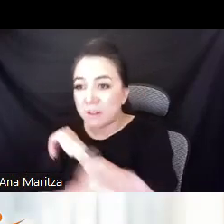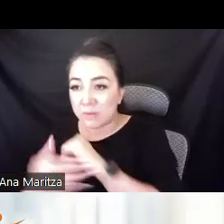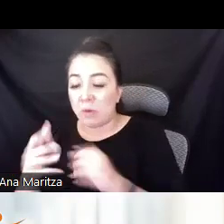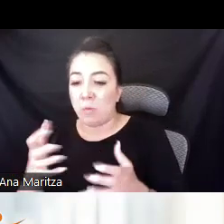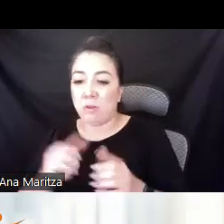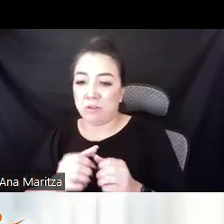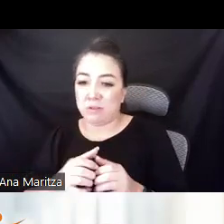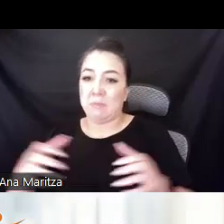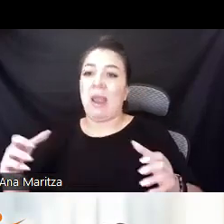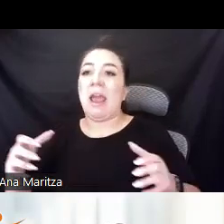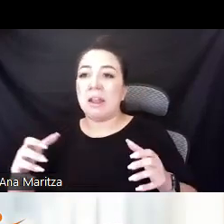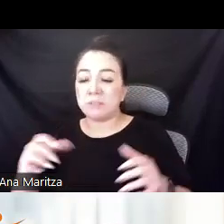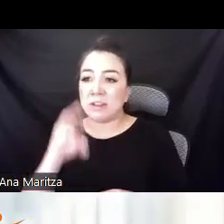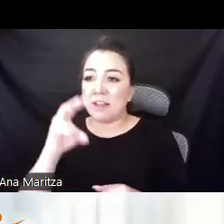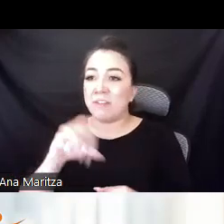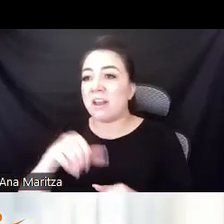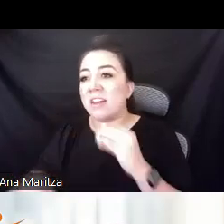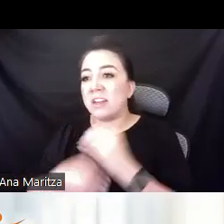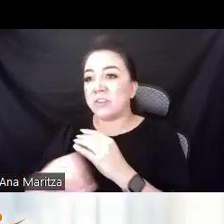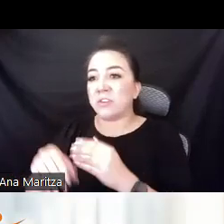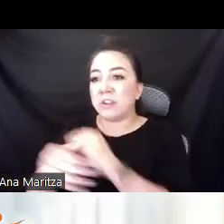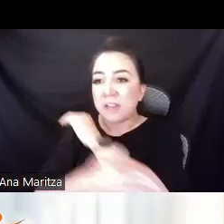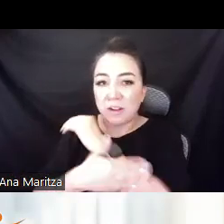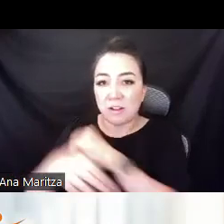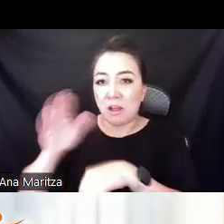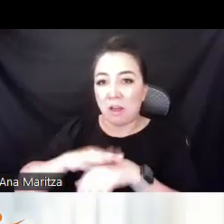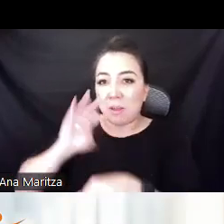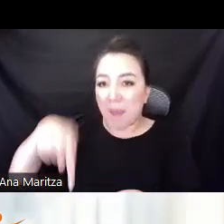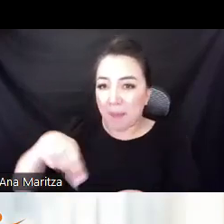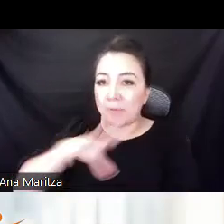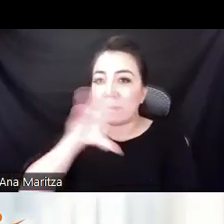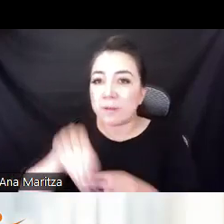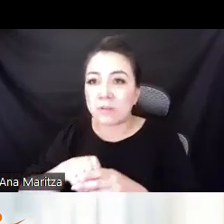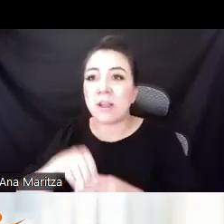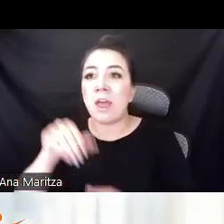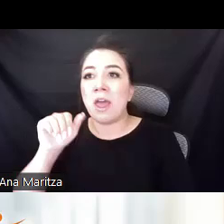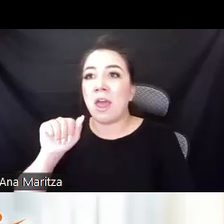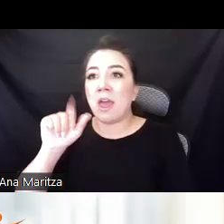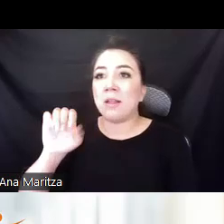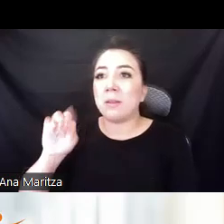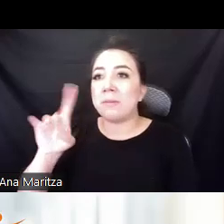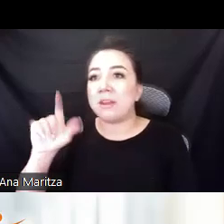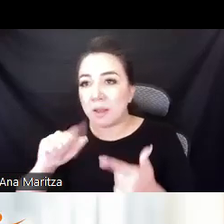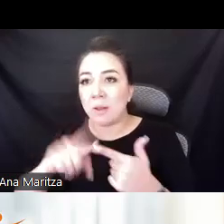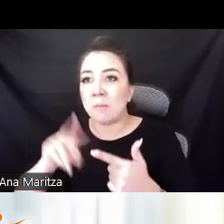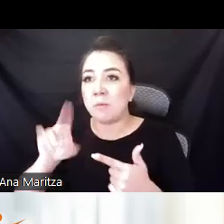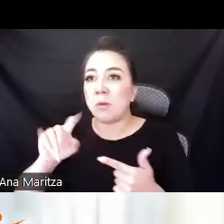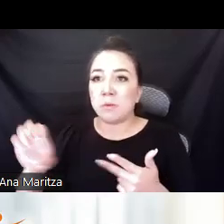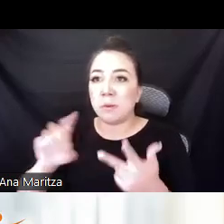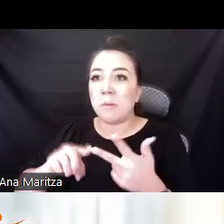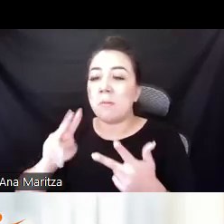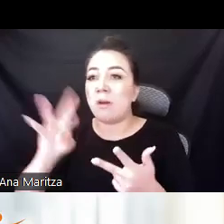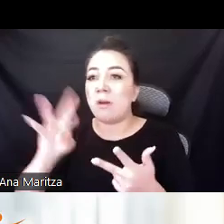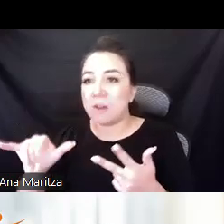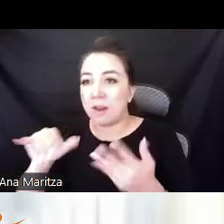So we expanded to 7 additional counties that you see on the map, which includes Alameda, Butte, Monterey,